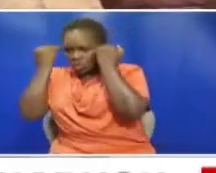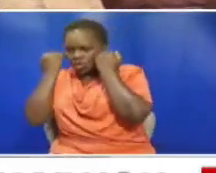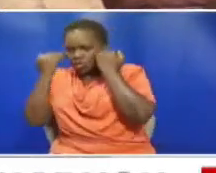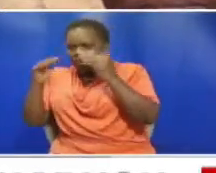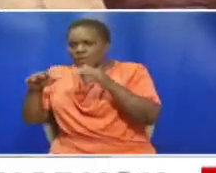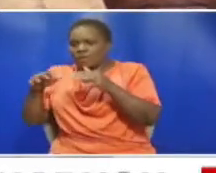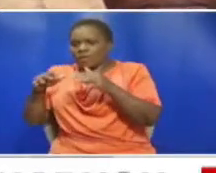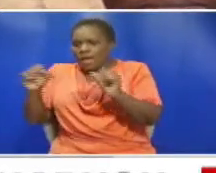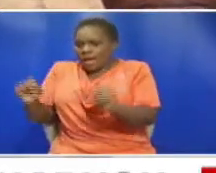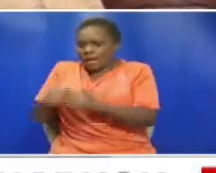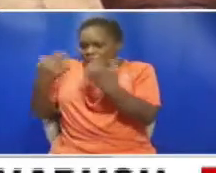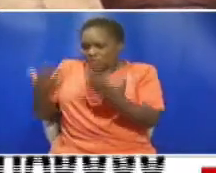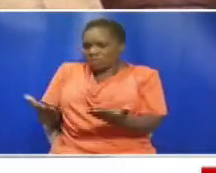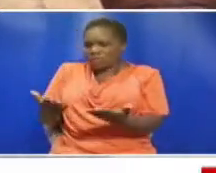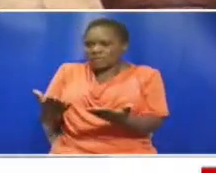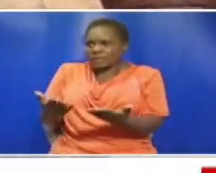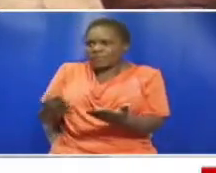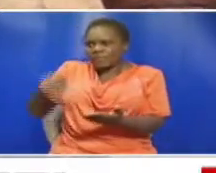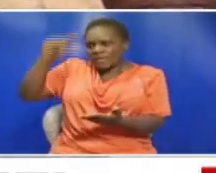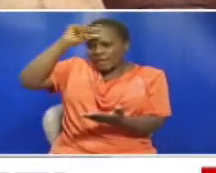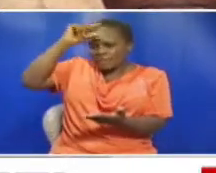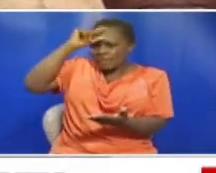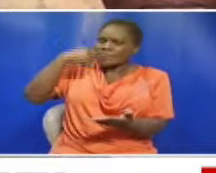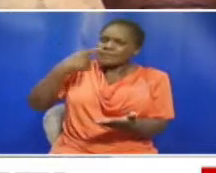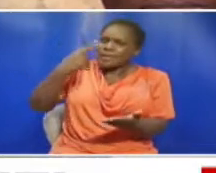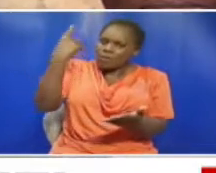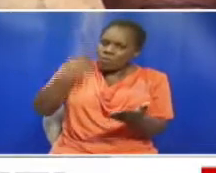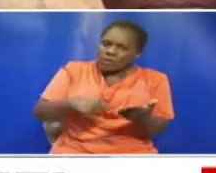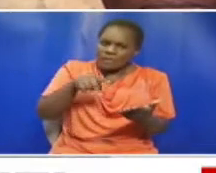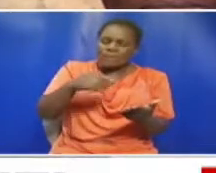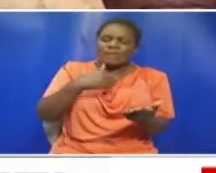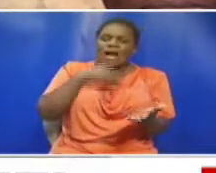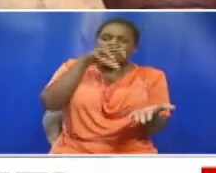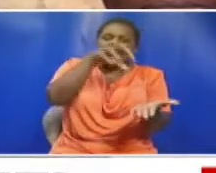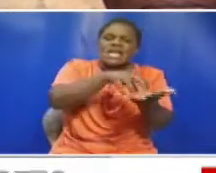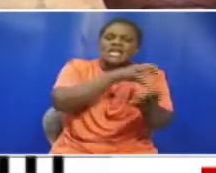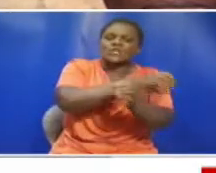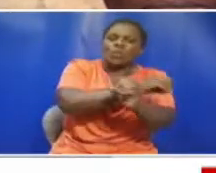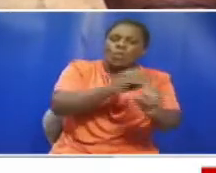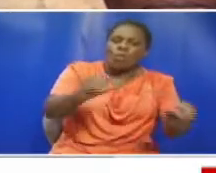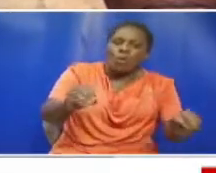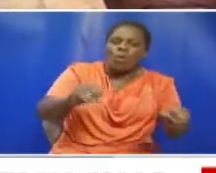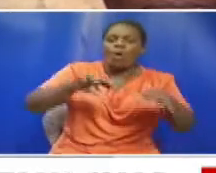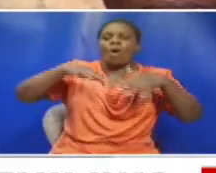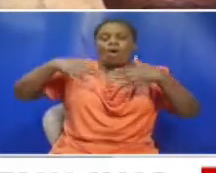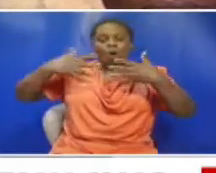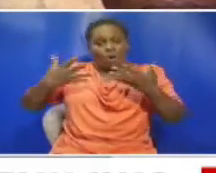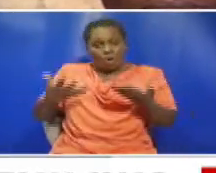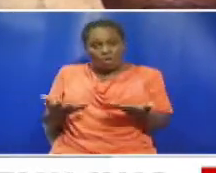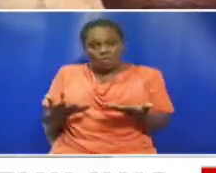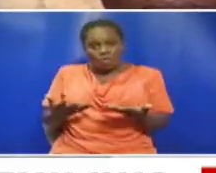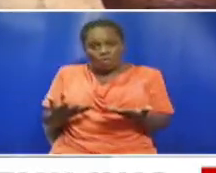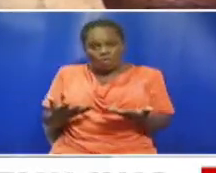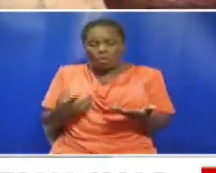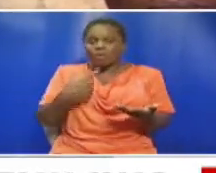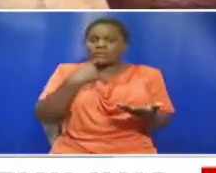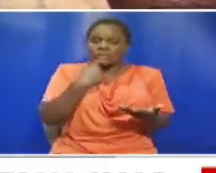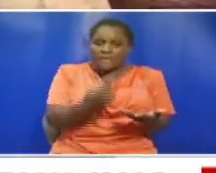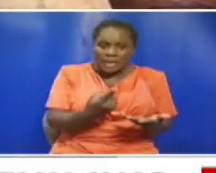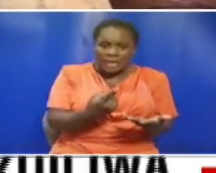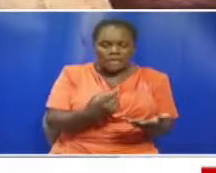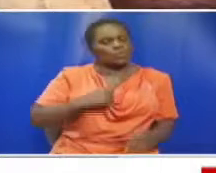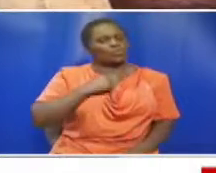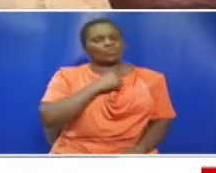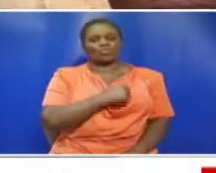either for the state to say they have no case to answer and they'll be told,